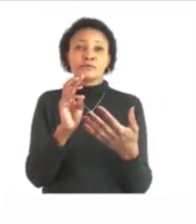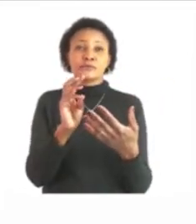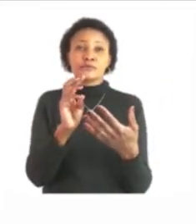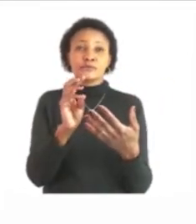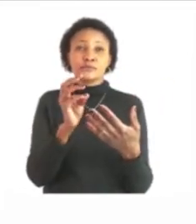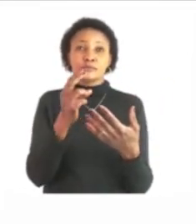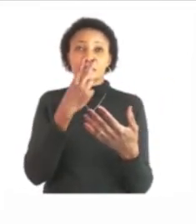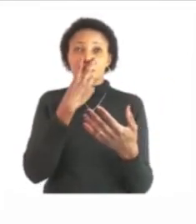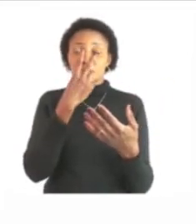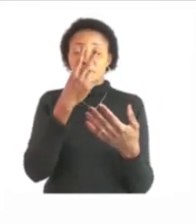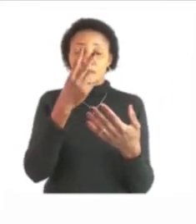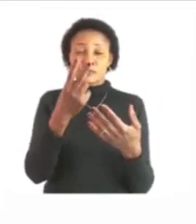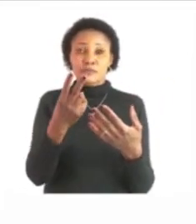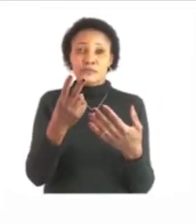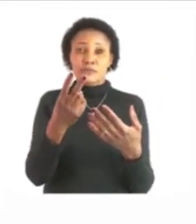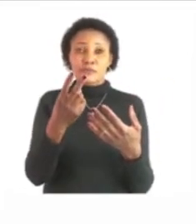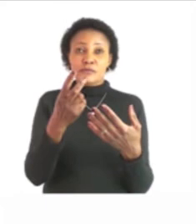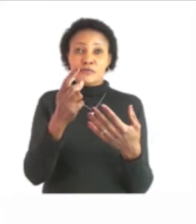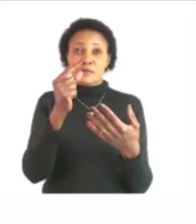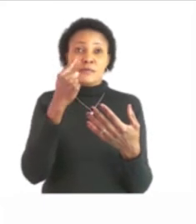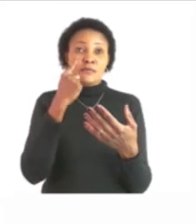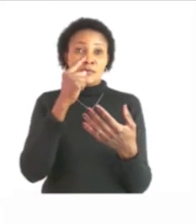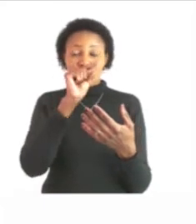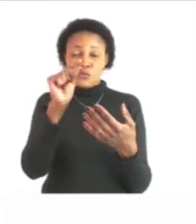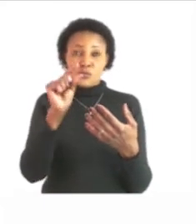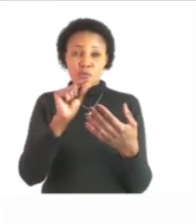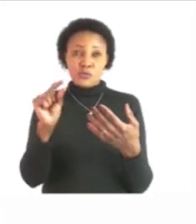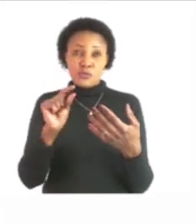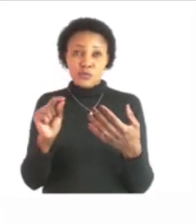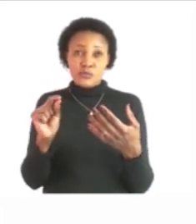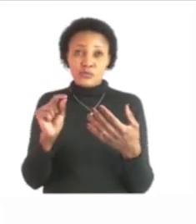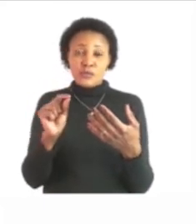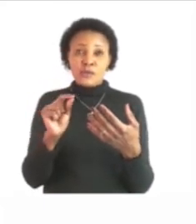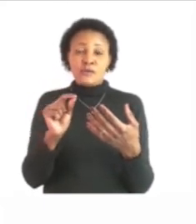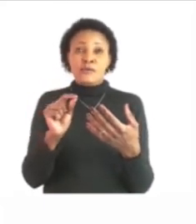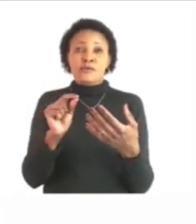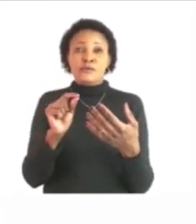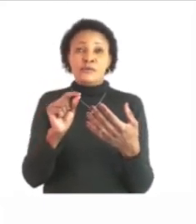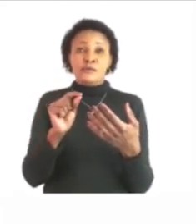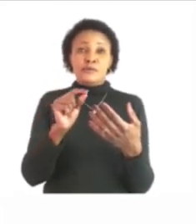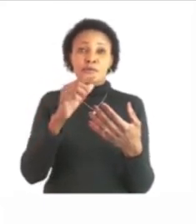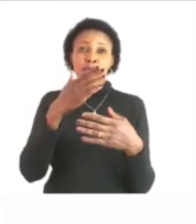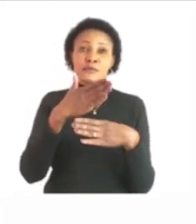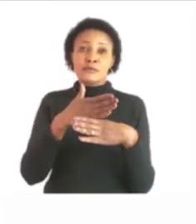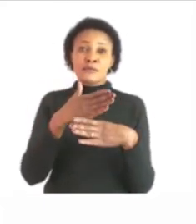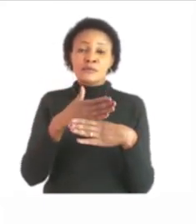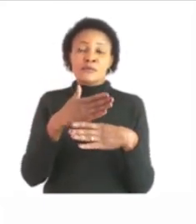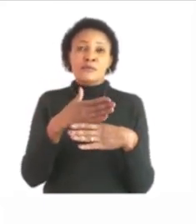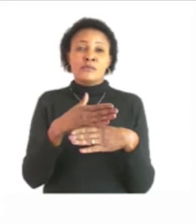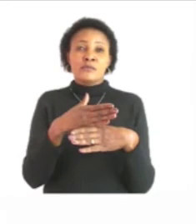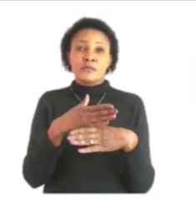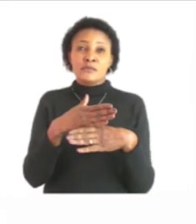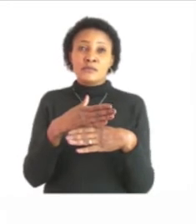you will see that we have the sight words there. And they have been written for you. Now what you have to do is, the